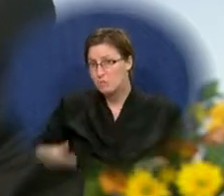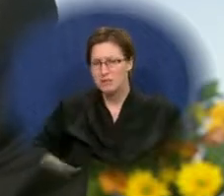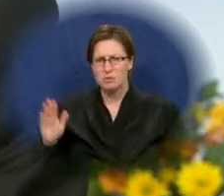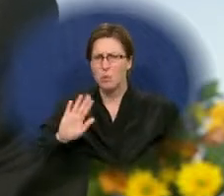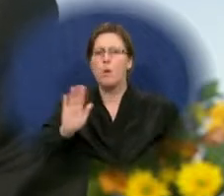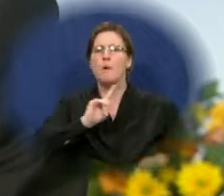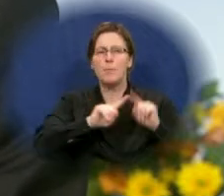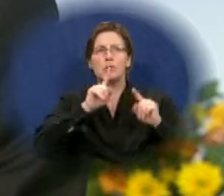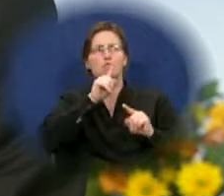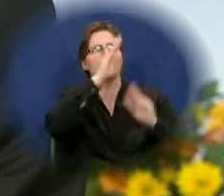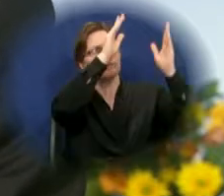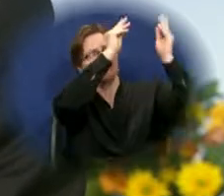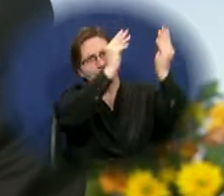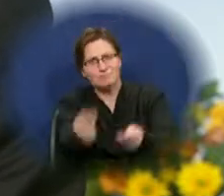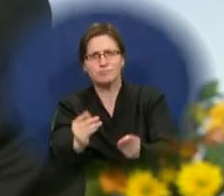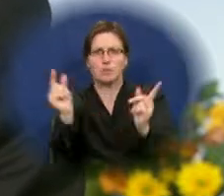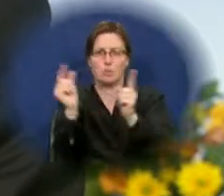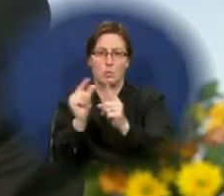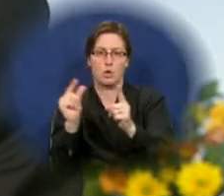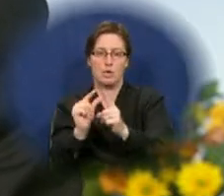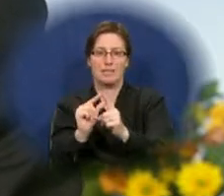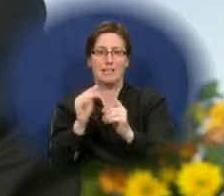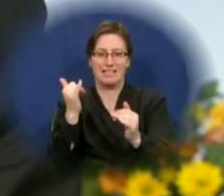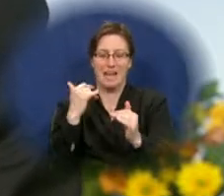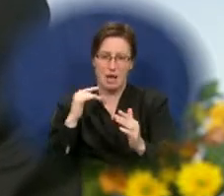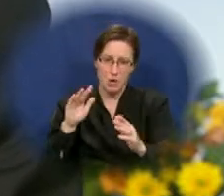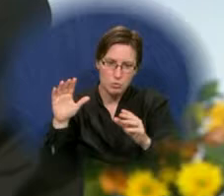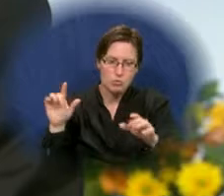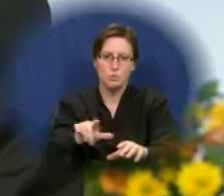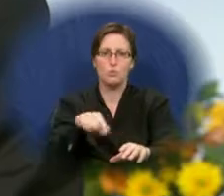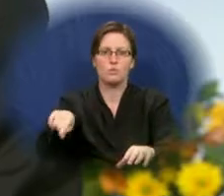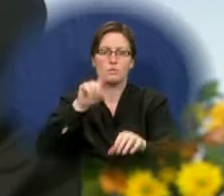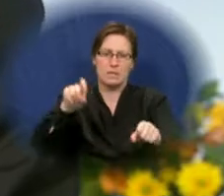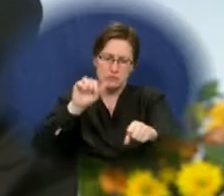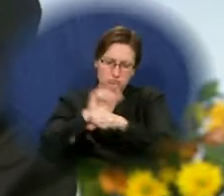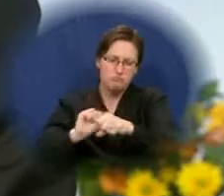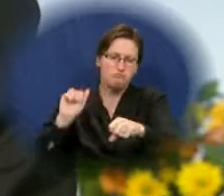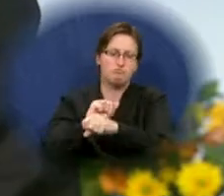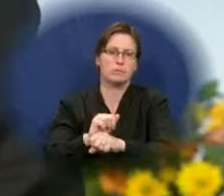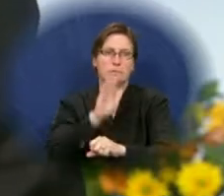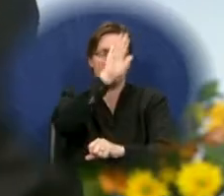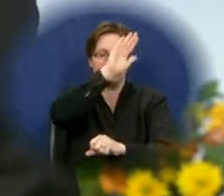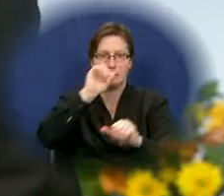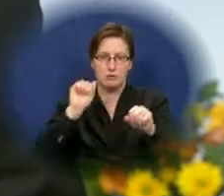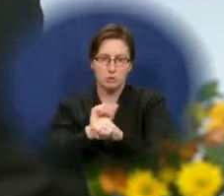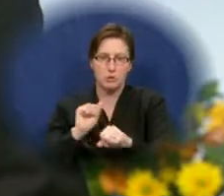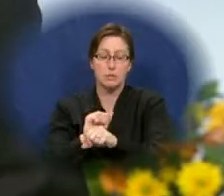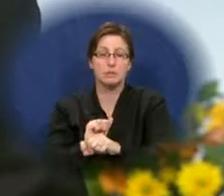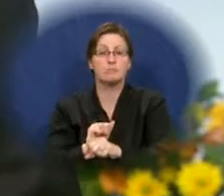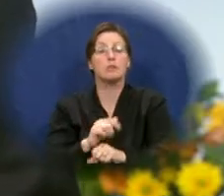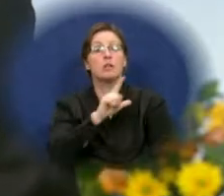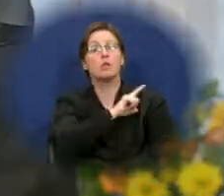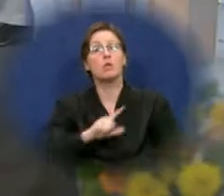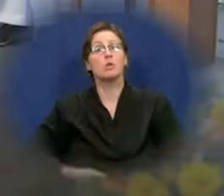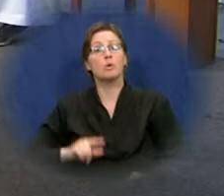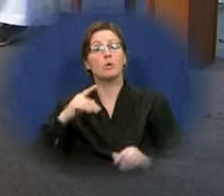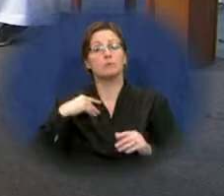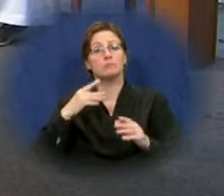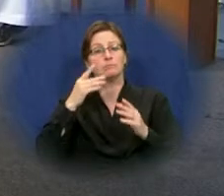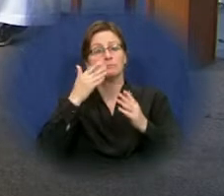God, which is now at work in you who believe. The word of the Lord. Thanks be to God.